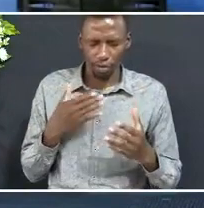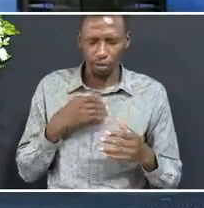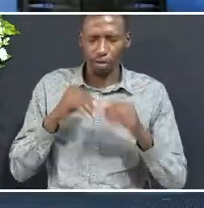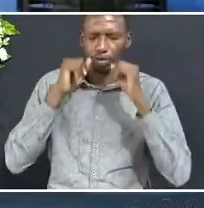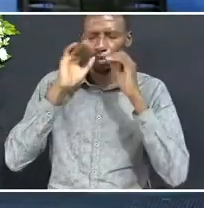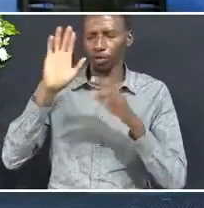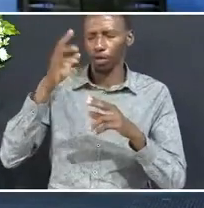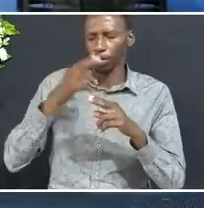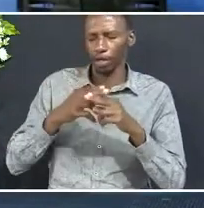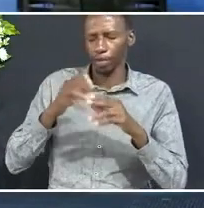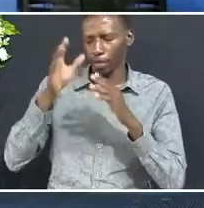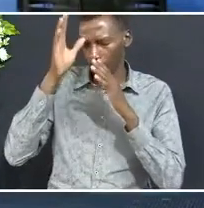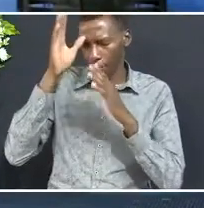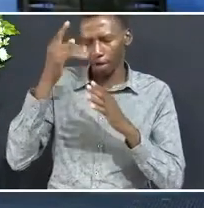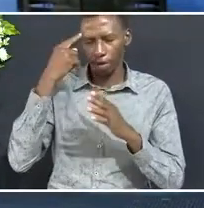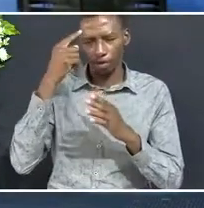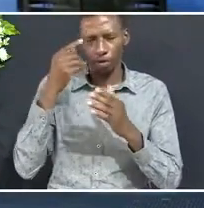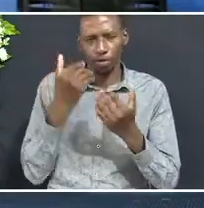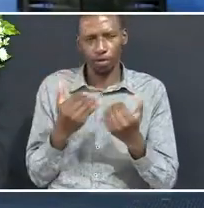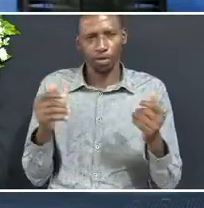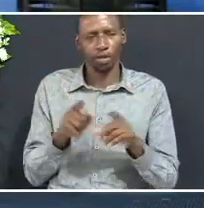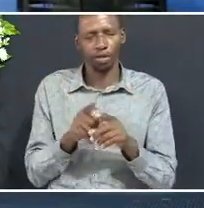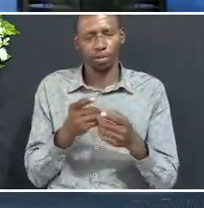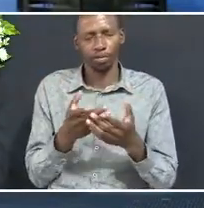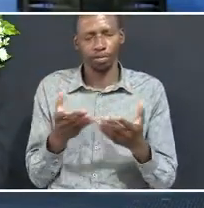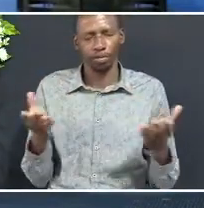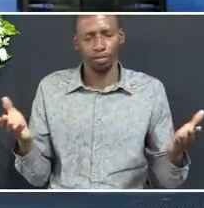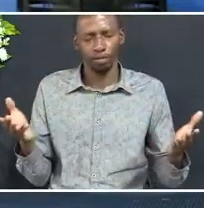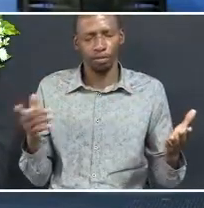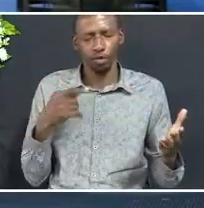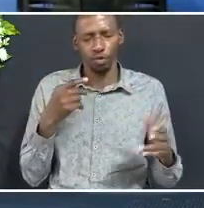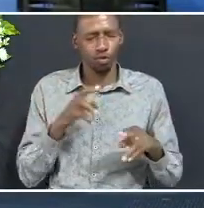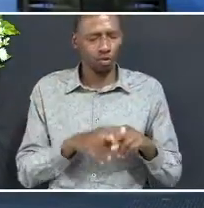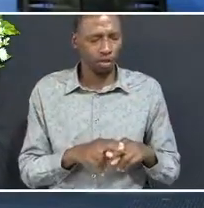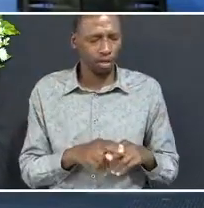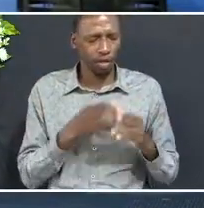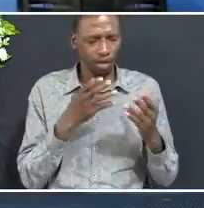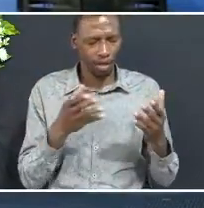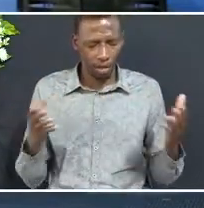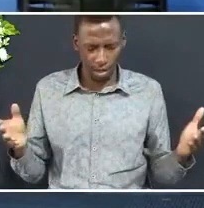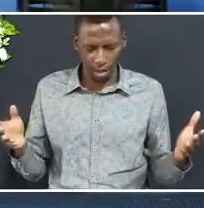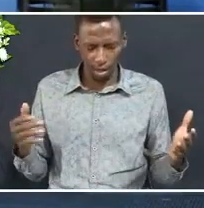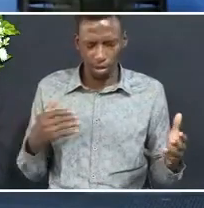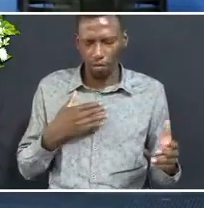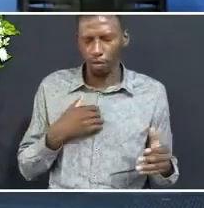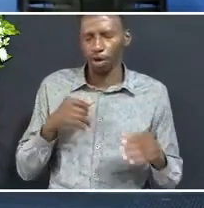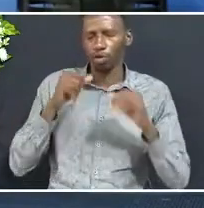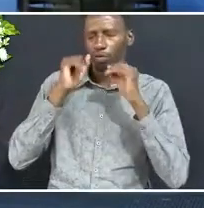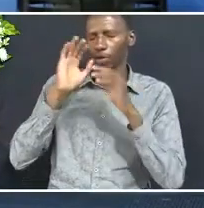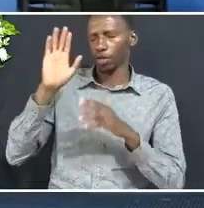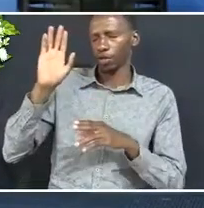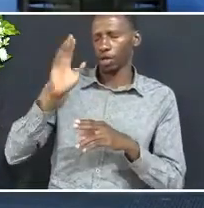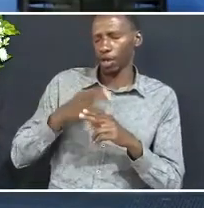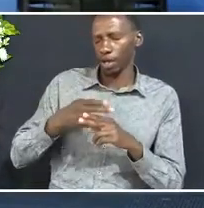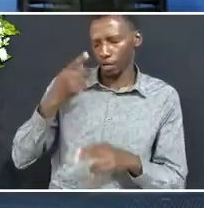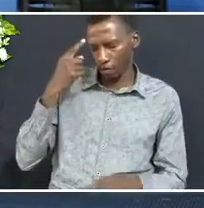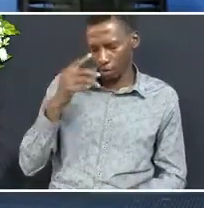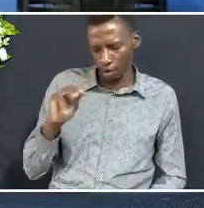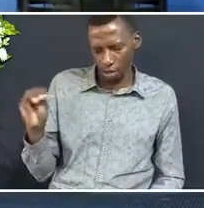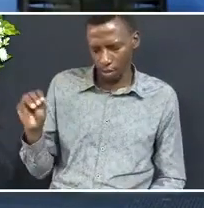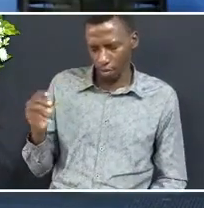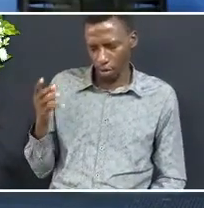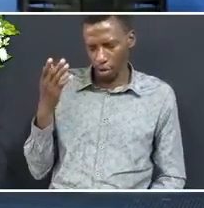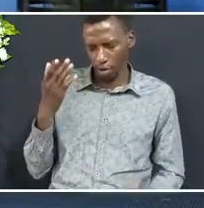name, Father, for those children that sat wherever they are. Father, I want to bless your name for them, that you